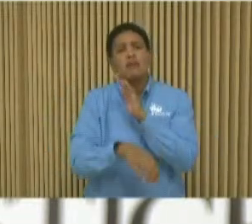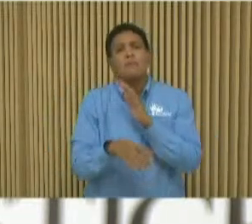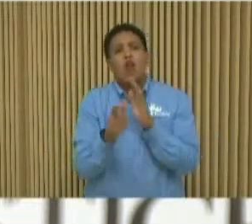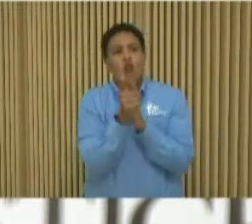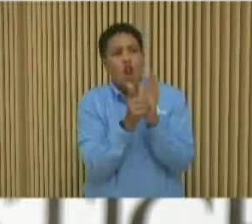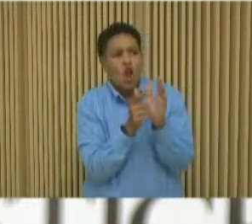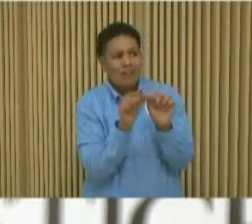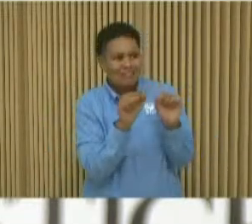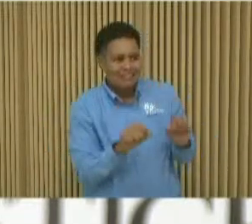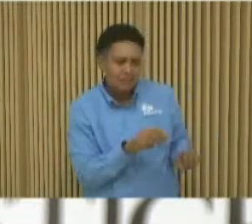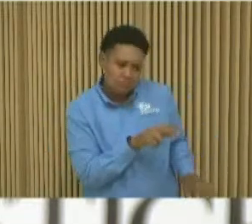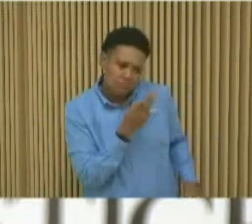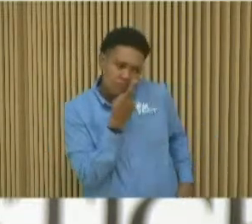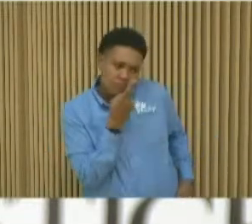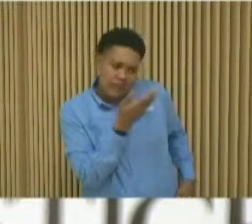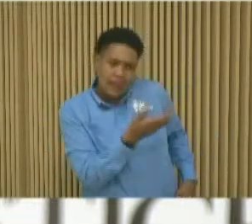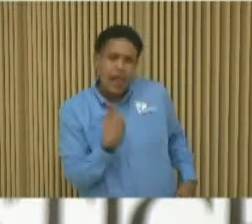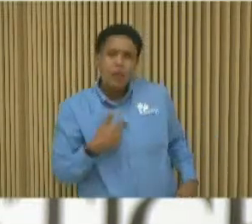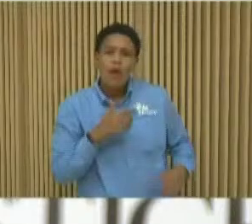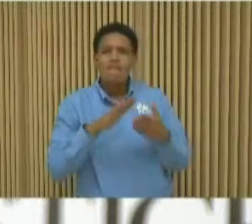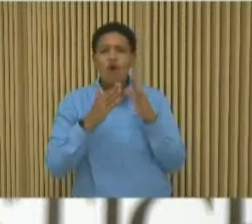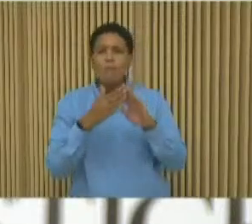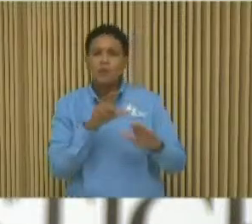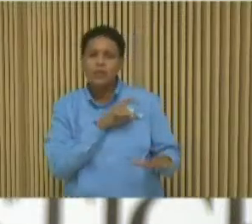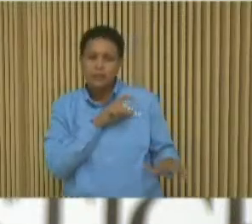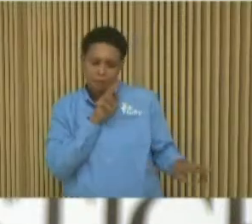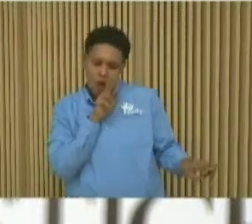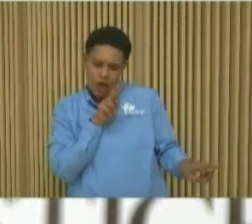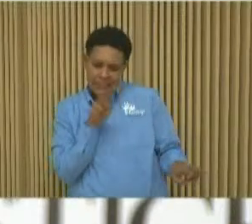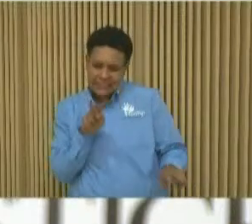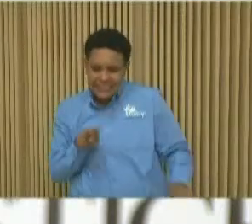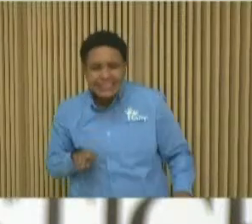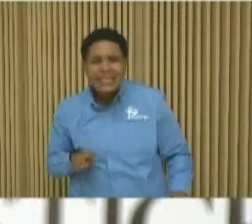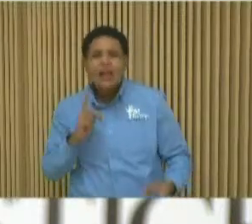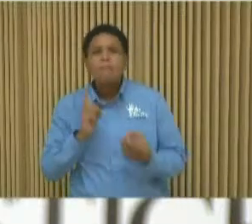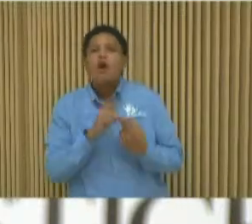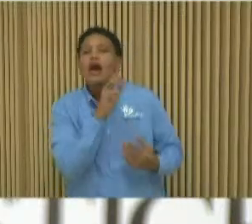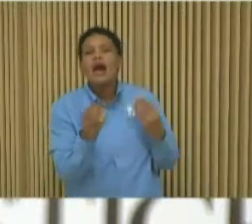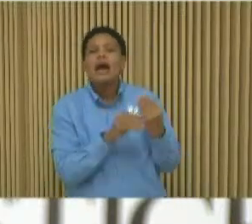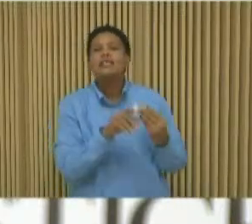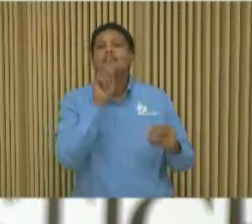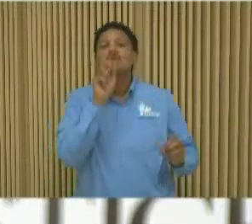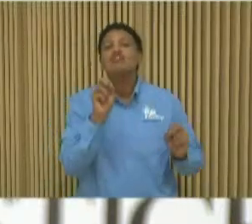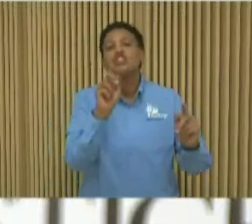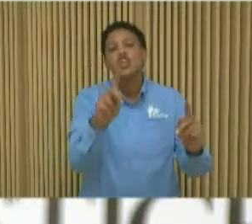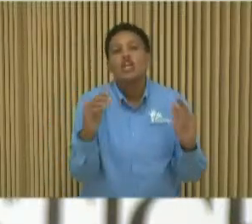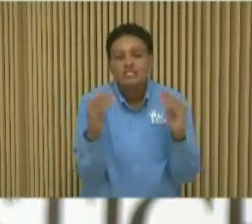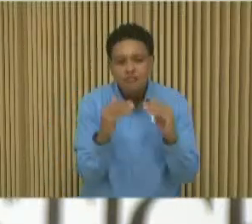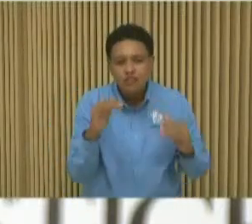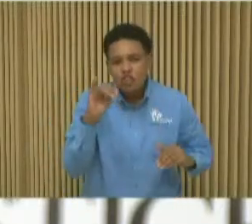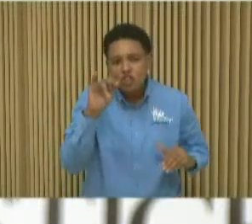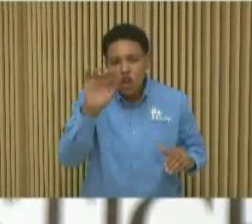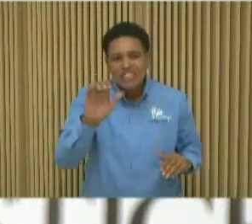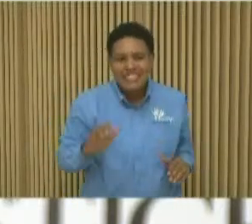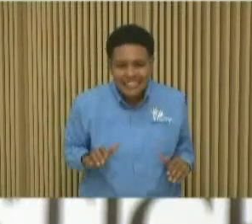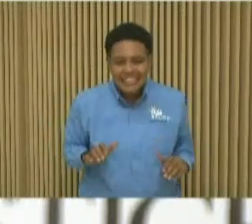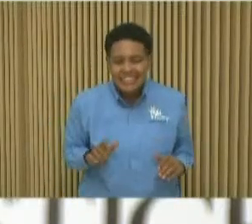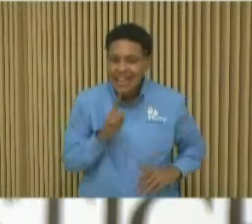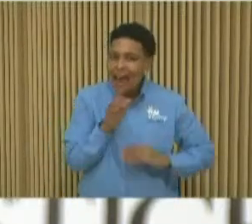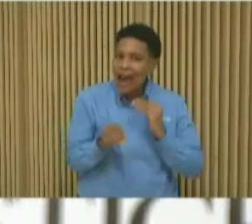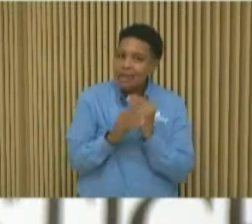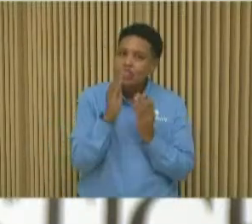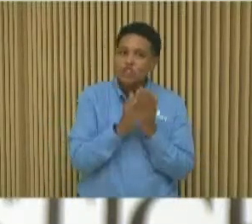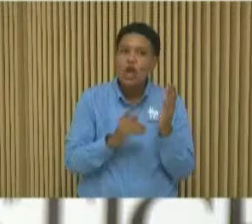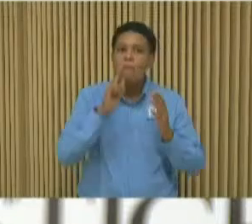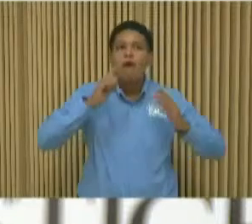system, we have community policing and also restorative justice and some of